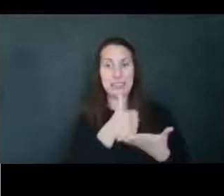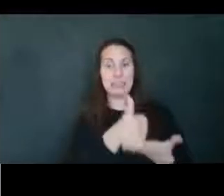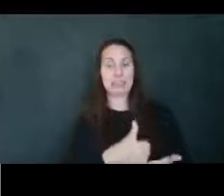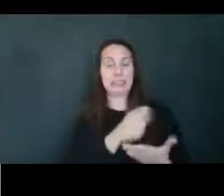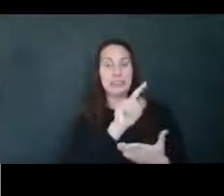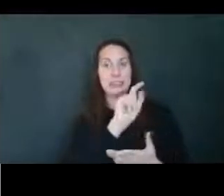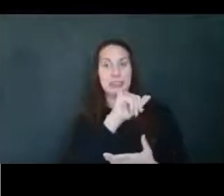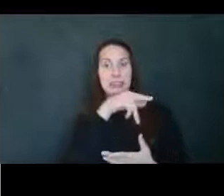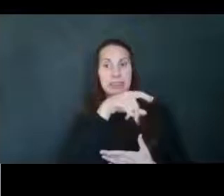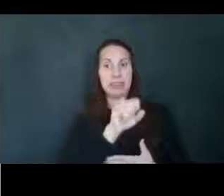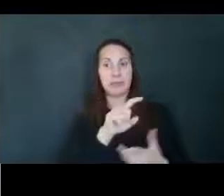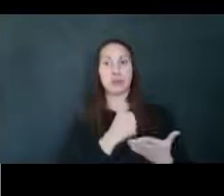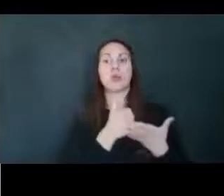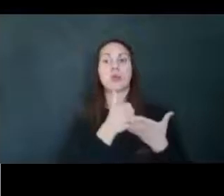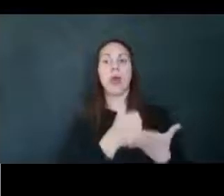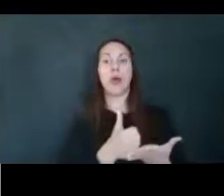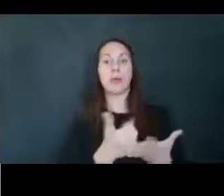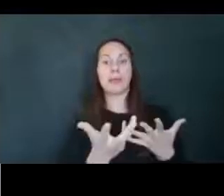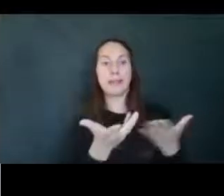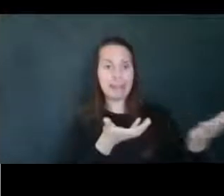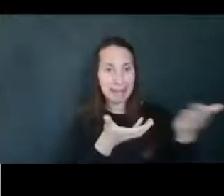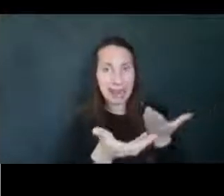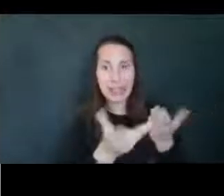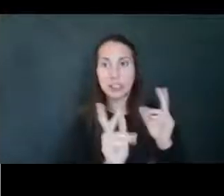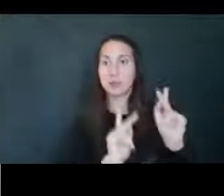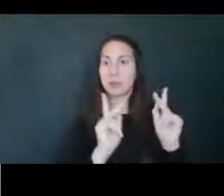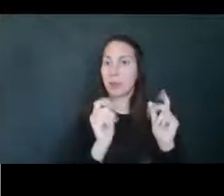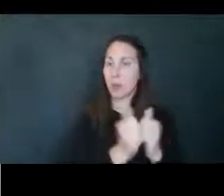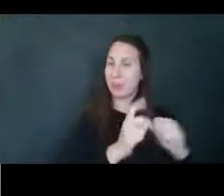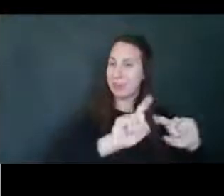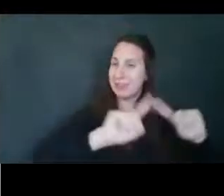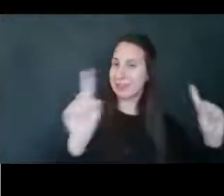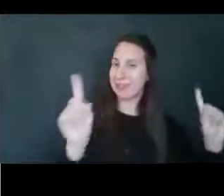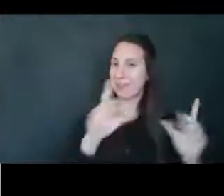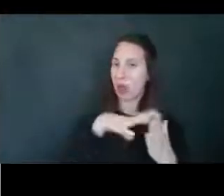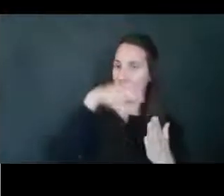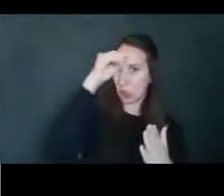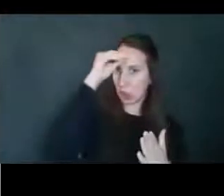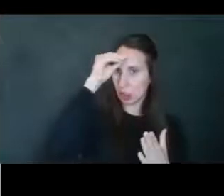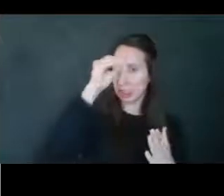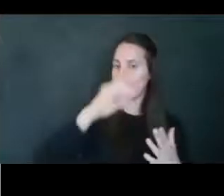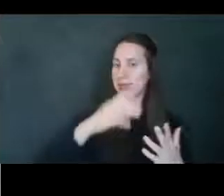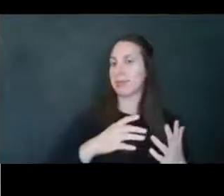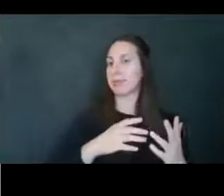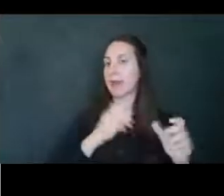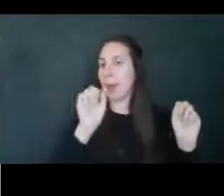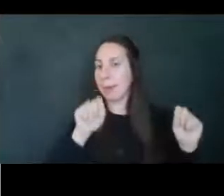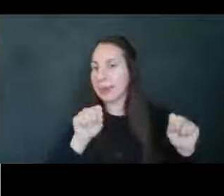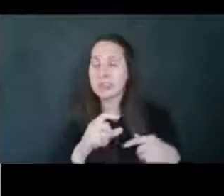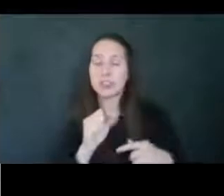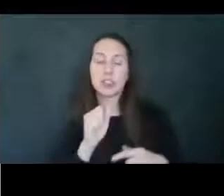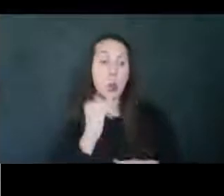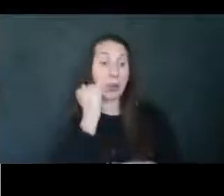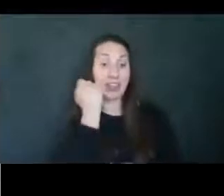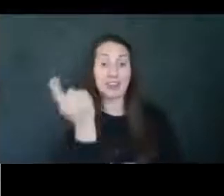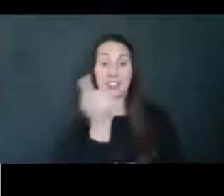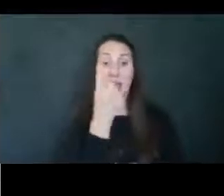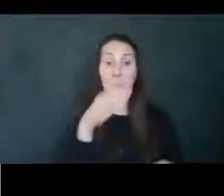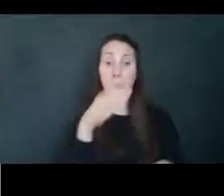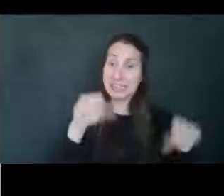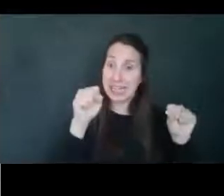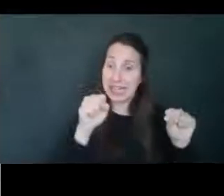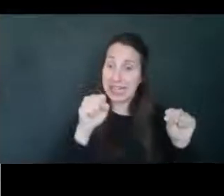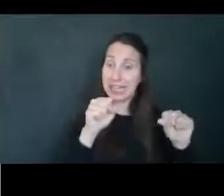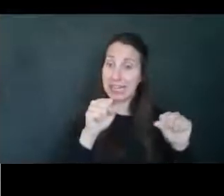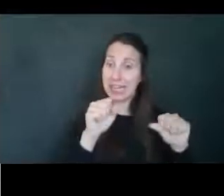communication and learning differences. So if somebody is taking a cooking class that is not a disability cooking